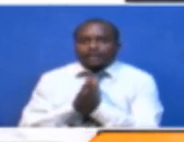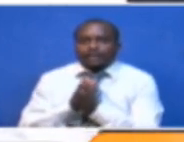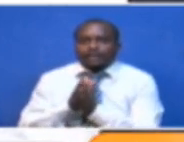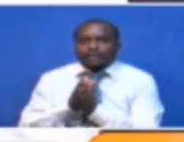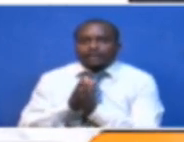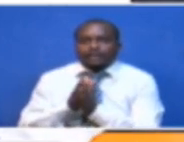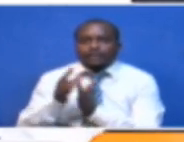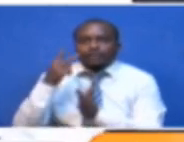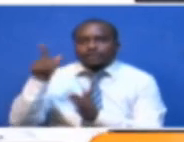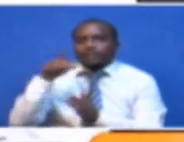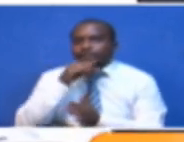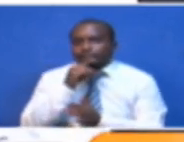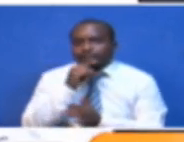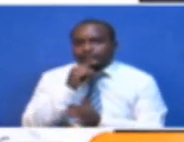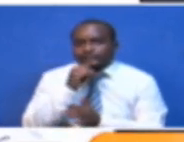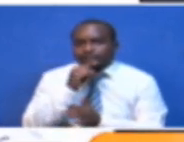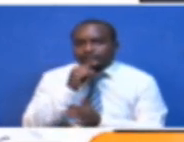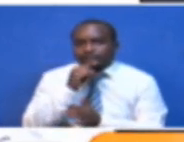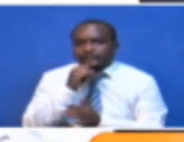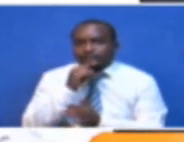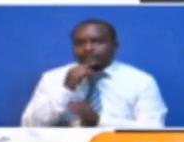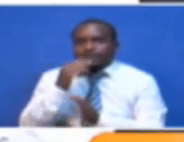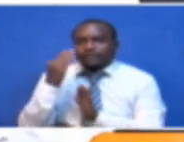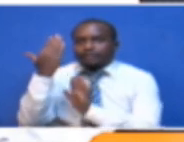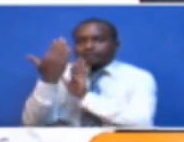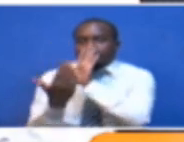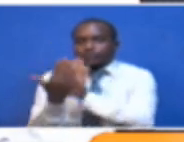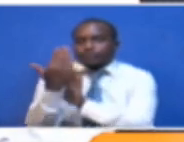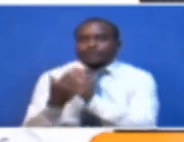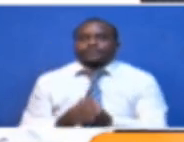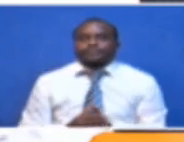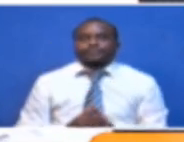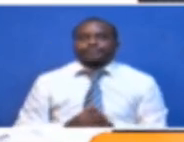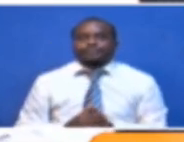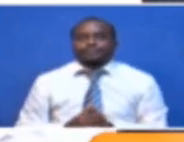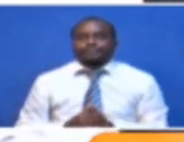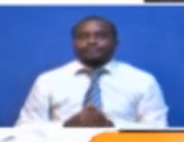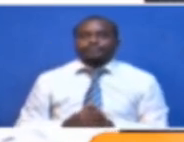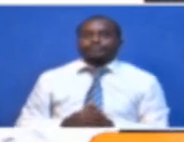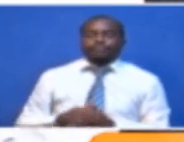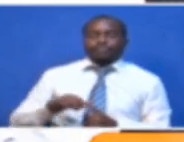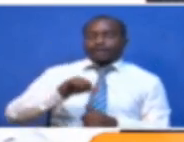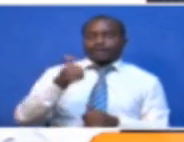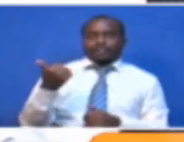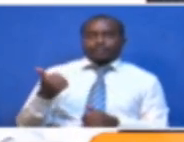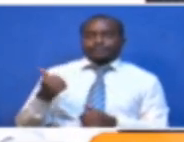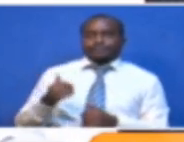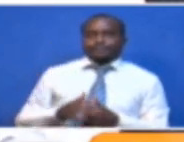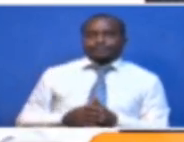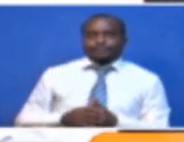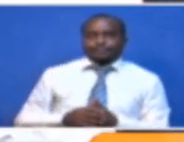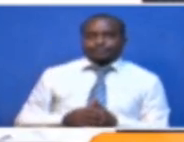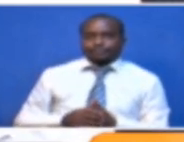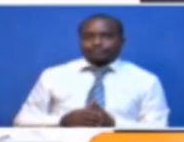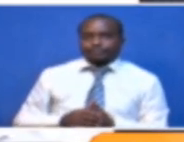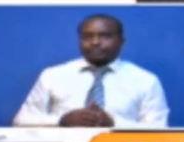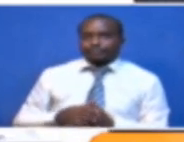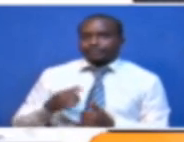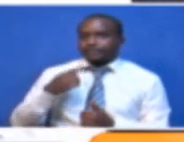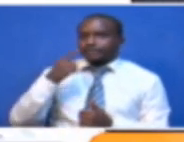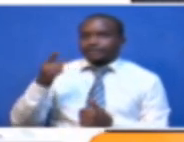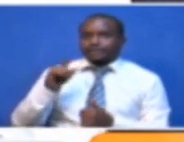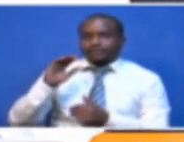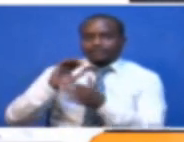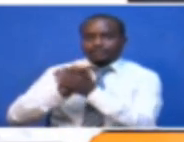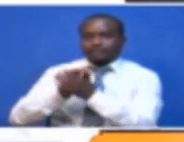man in, directly and in person. Davy Koech. Yes, he I says, know him. Jeff, say hi to my friend